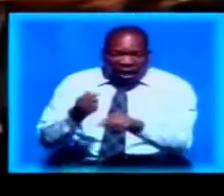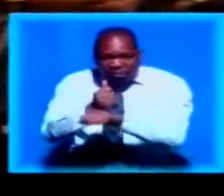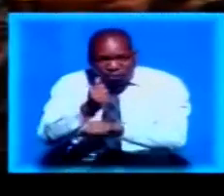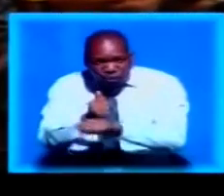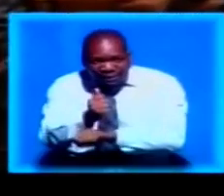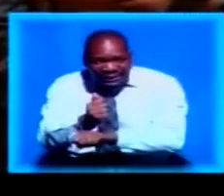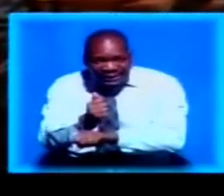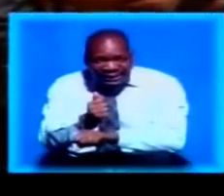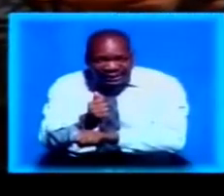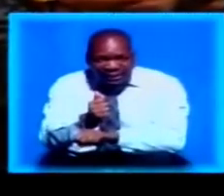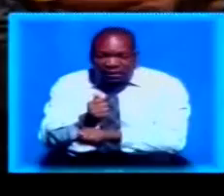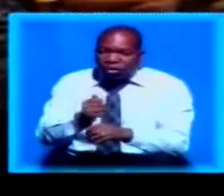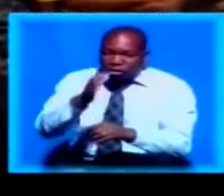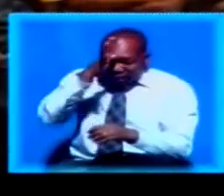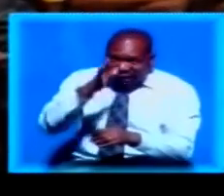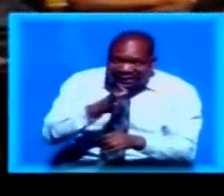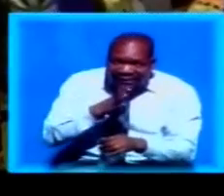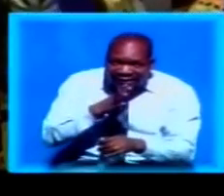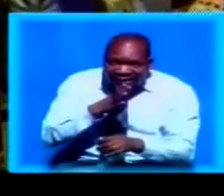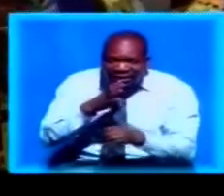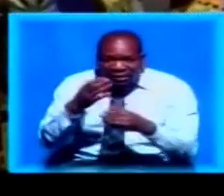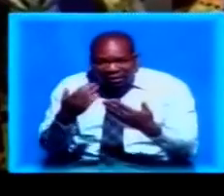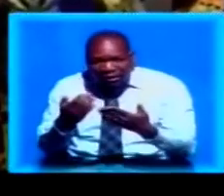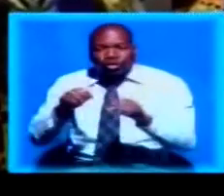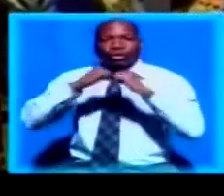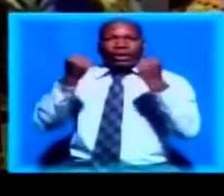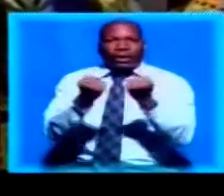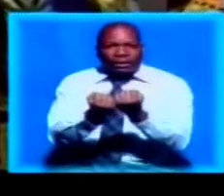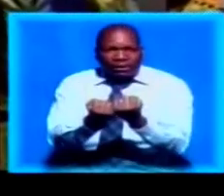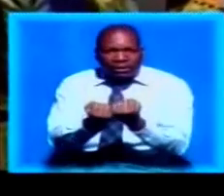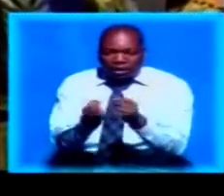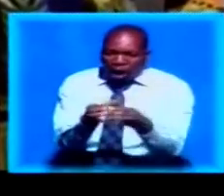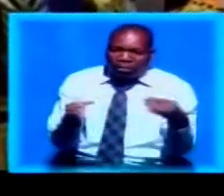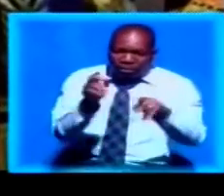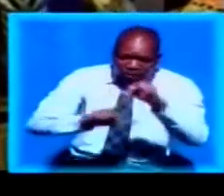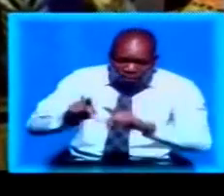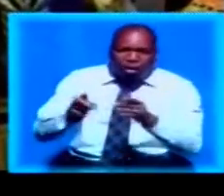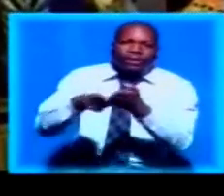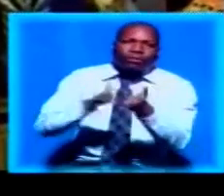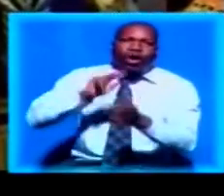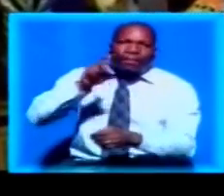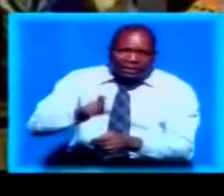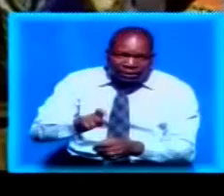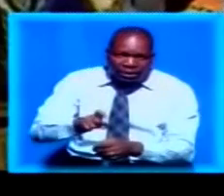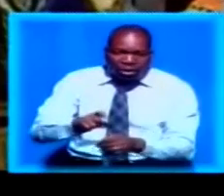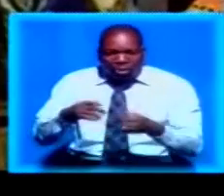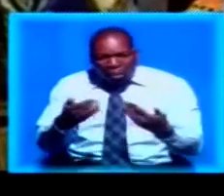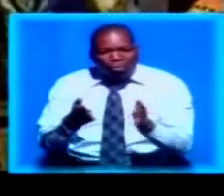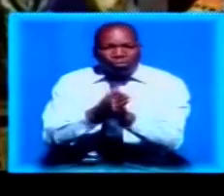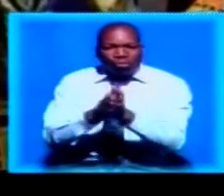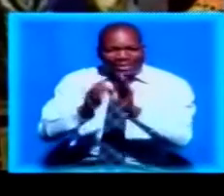abuse by your parents, by the society, people in the community, by the school teachers